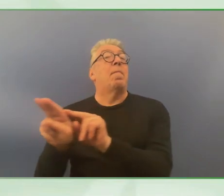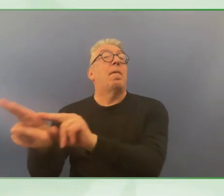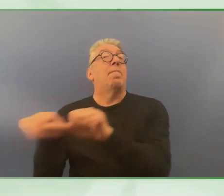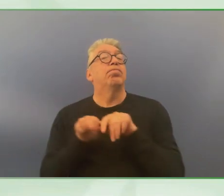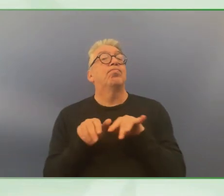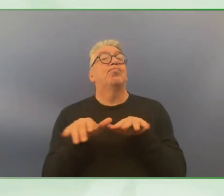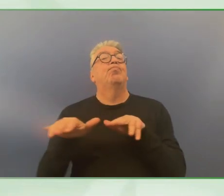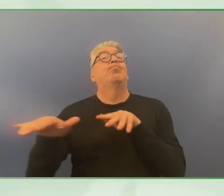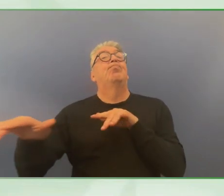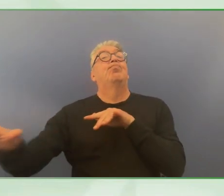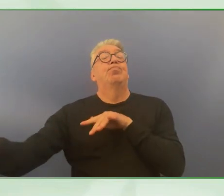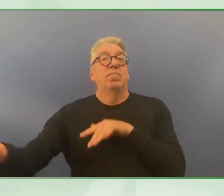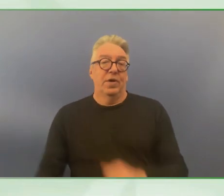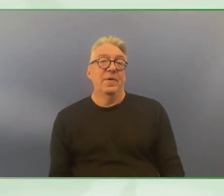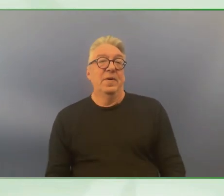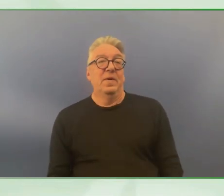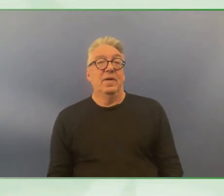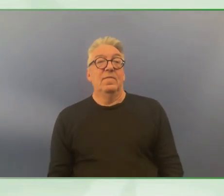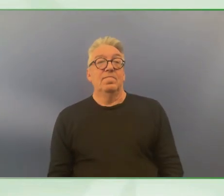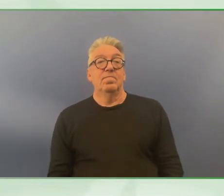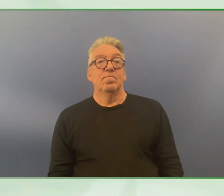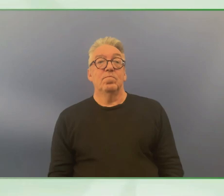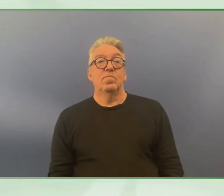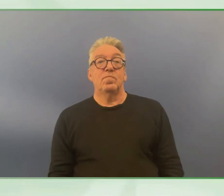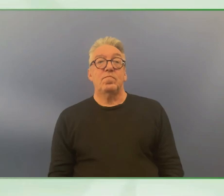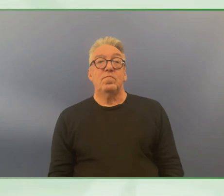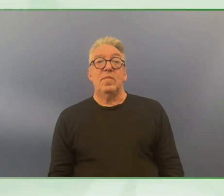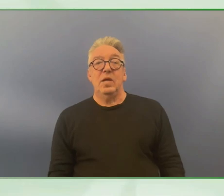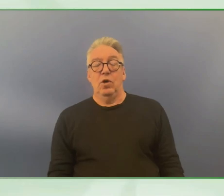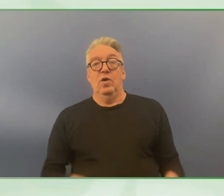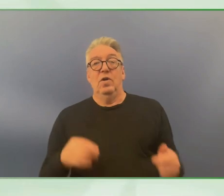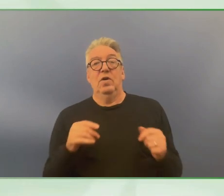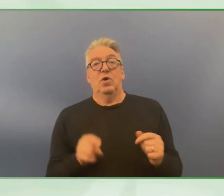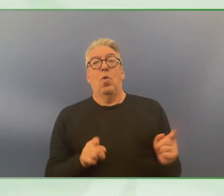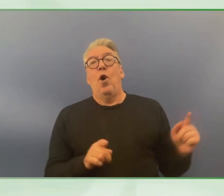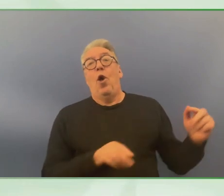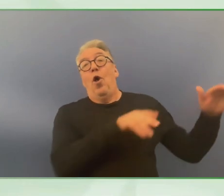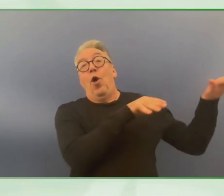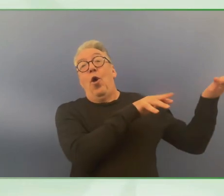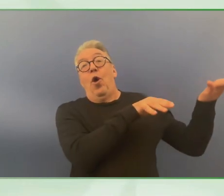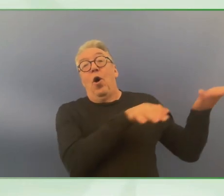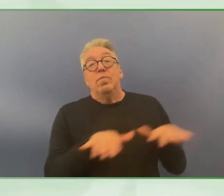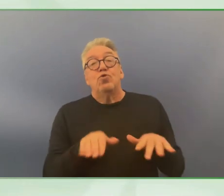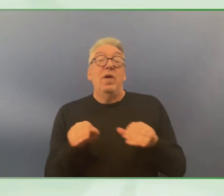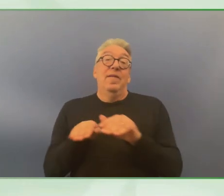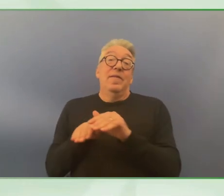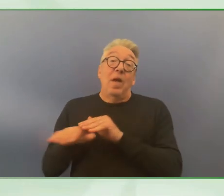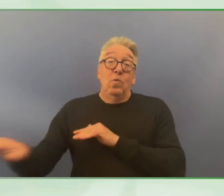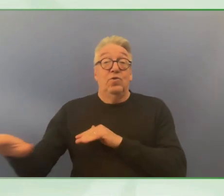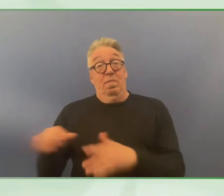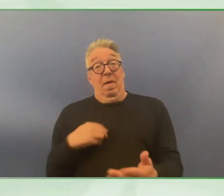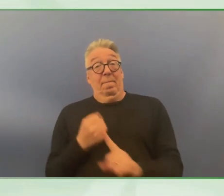the third part of the three scopes, is you're looking at the upstream and downstream impacts of